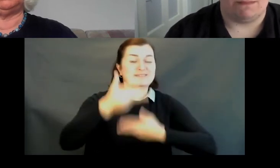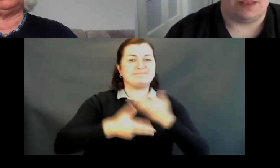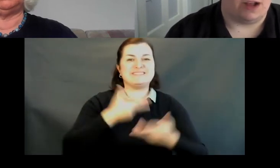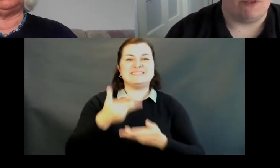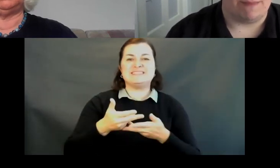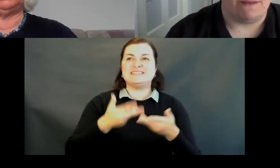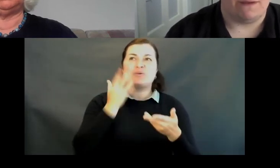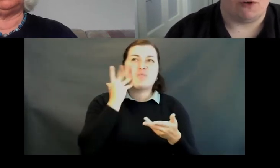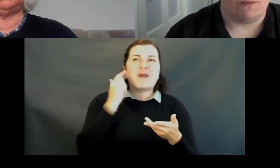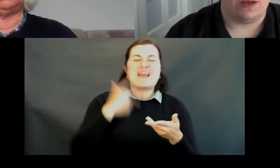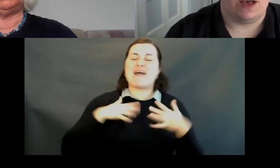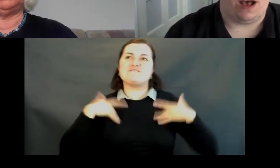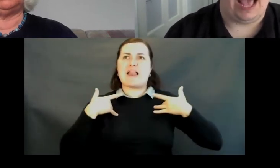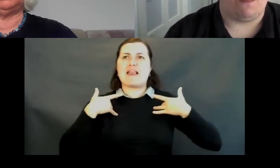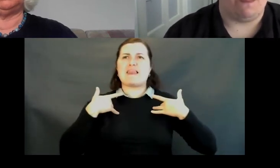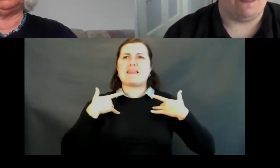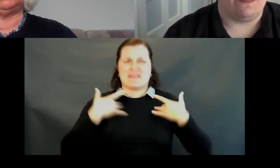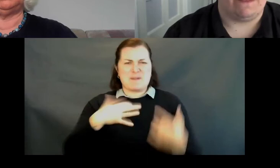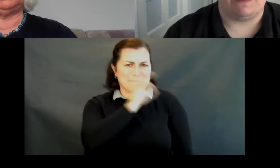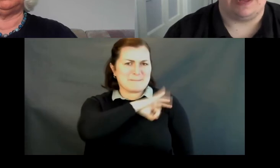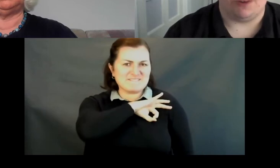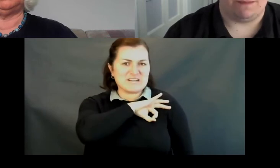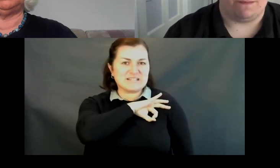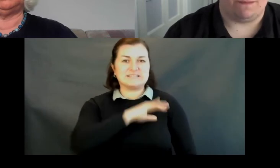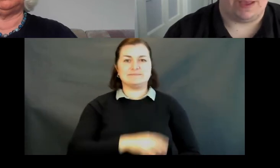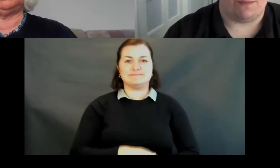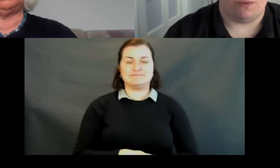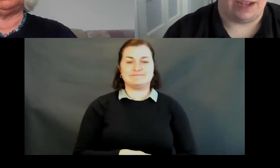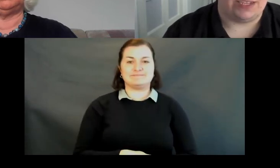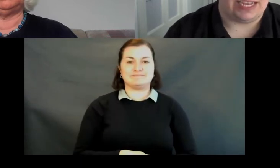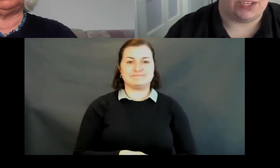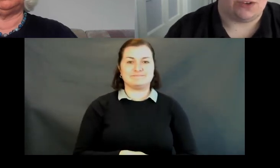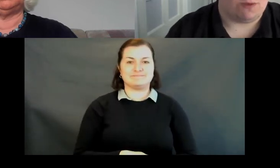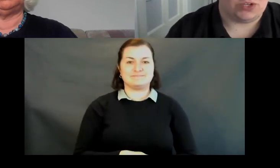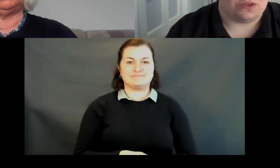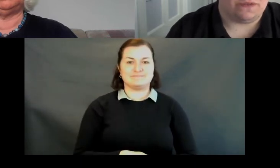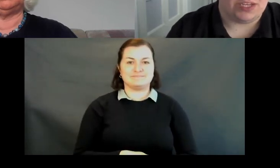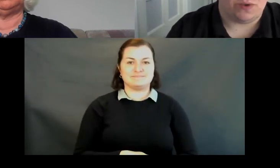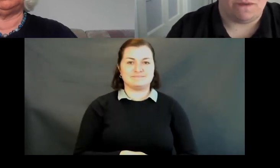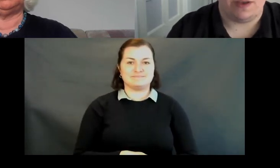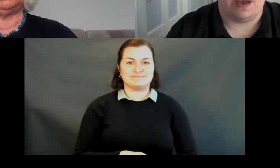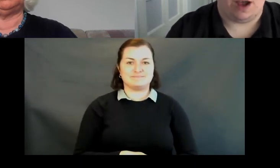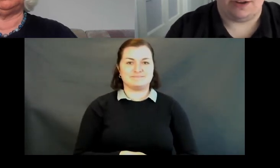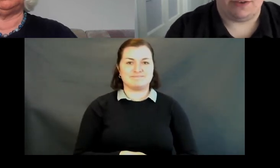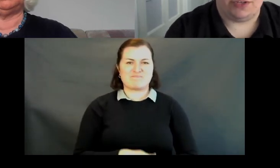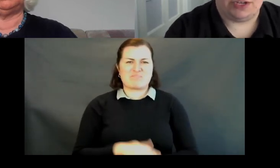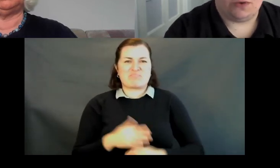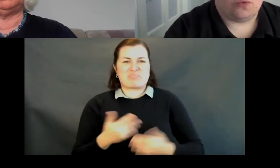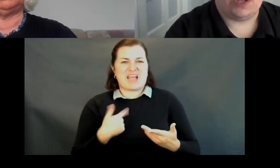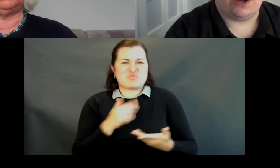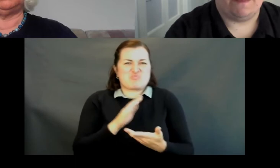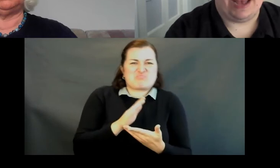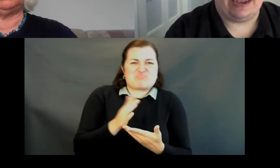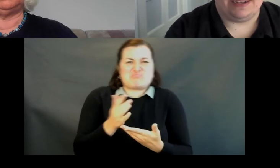it's something that I'd really benefit from. I am thankfully one of them people that sits almost on the fence with, I don't use it